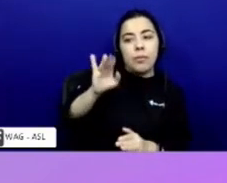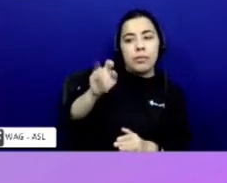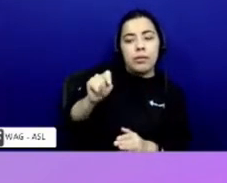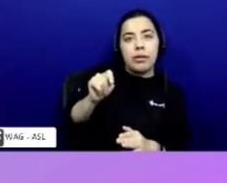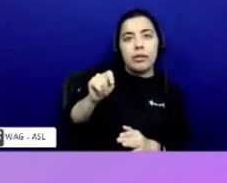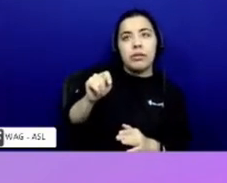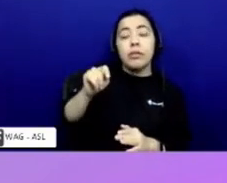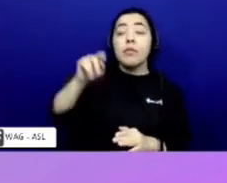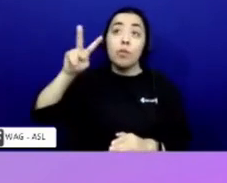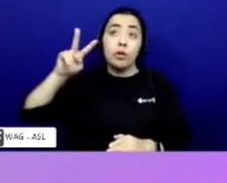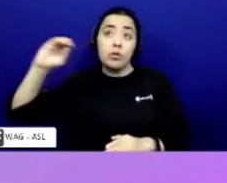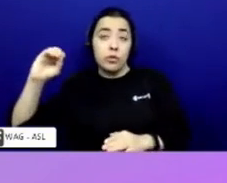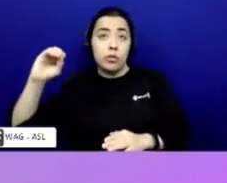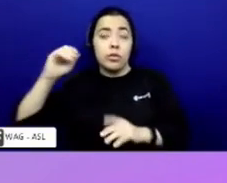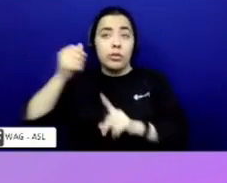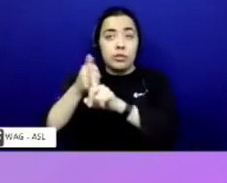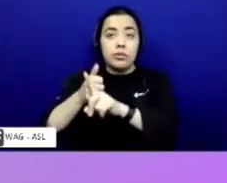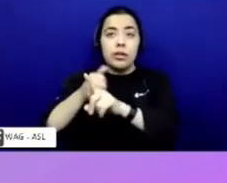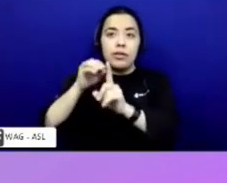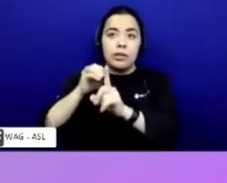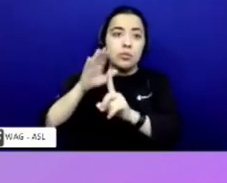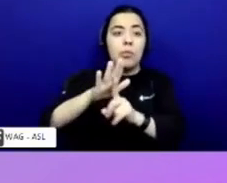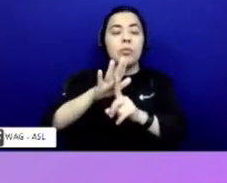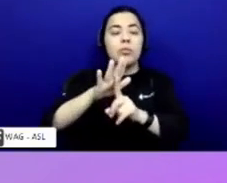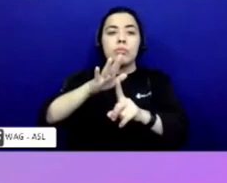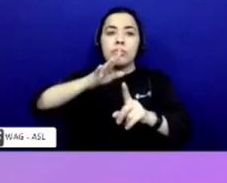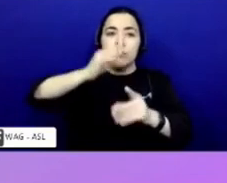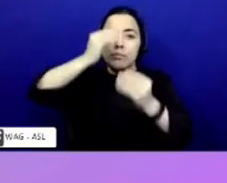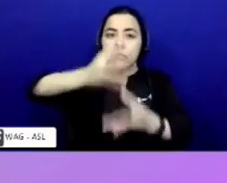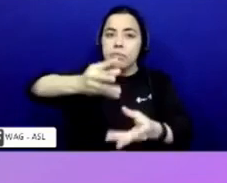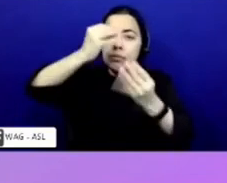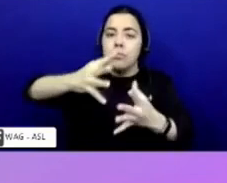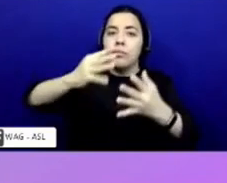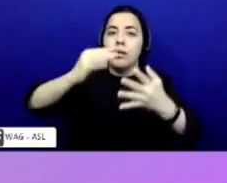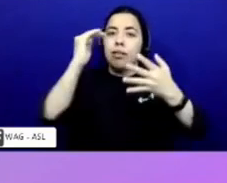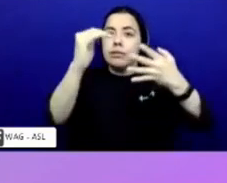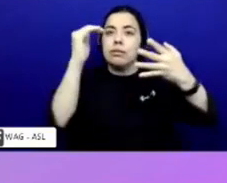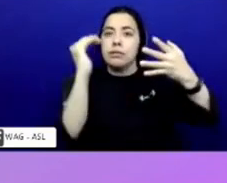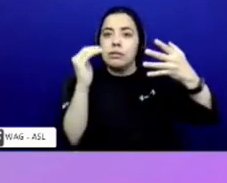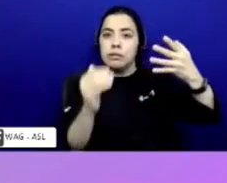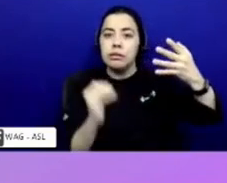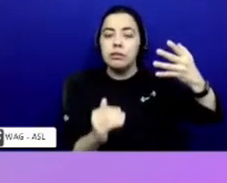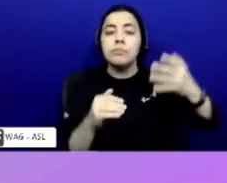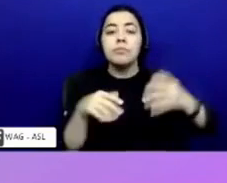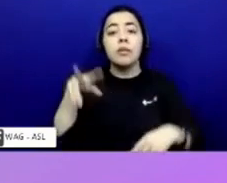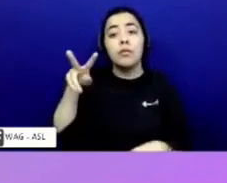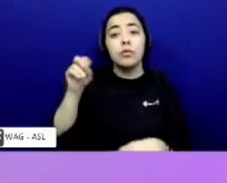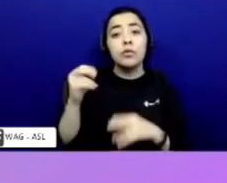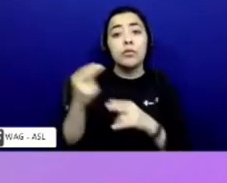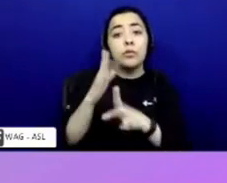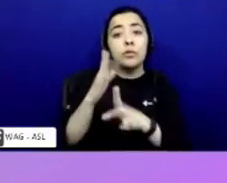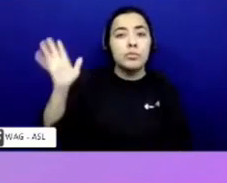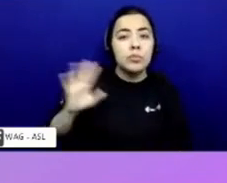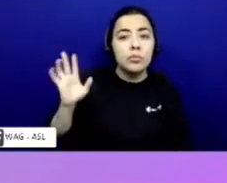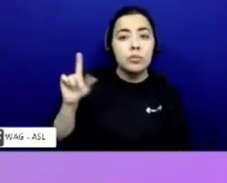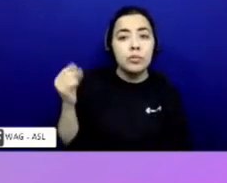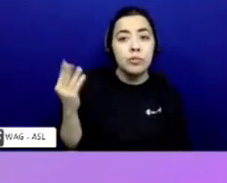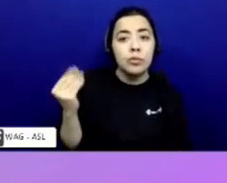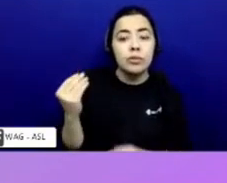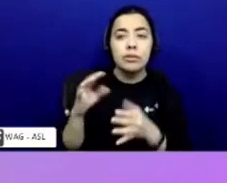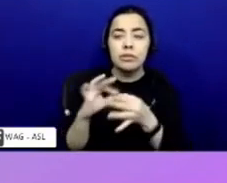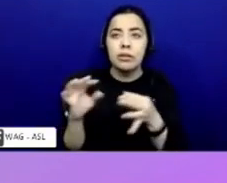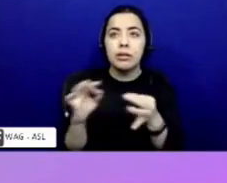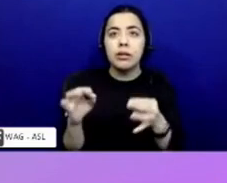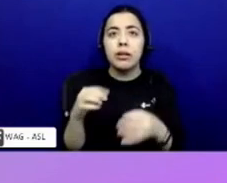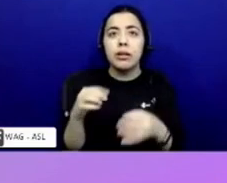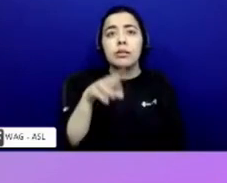rather, started exposing lists more. Voiceover users at the time, about 2014, that said things like the web